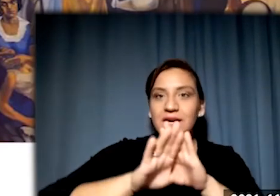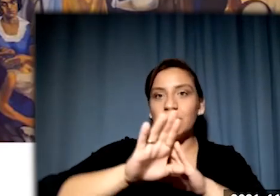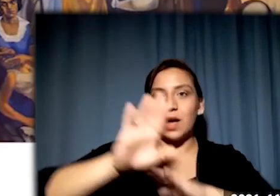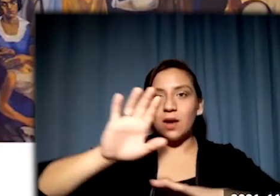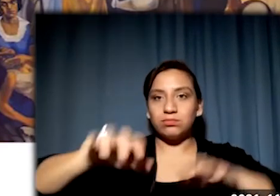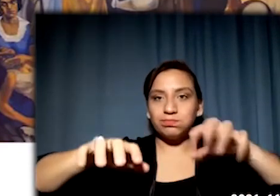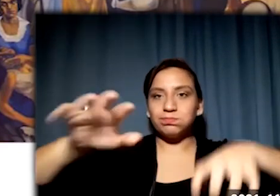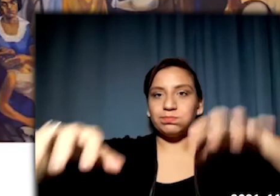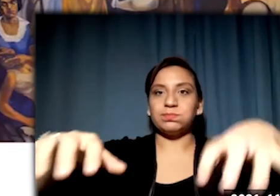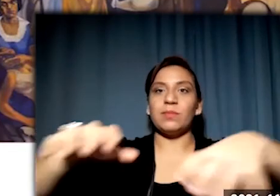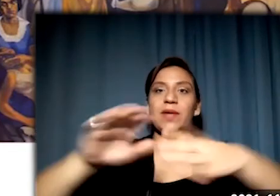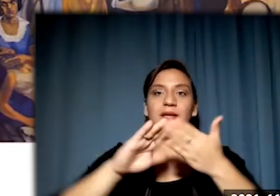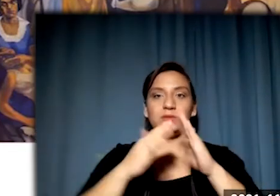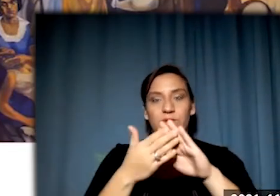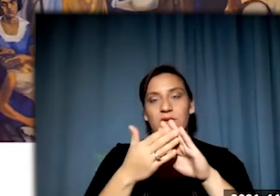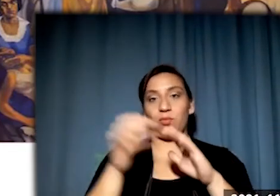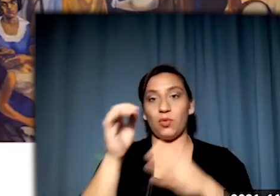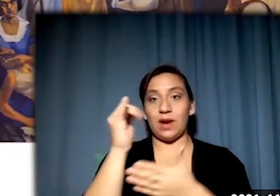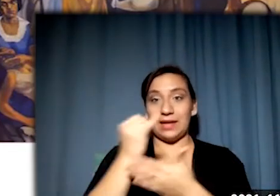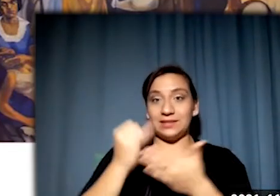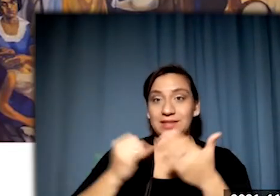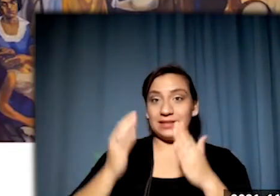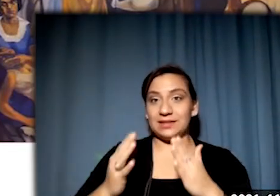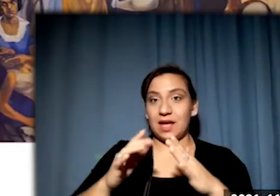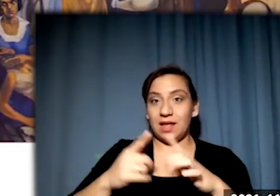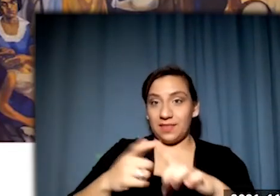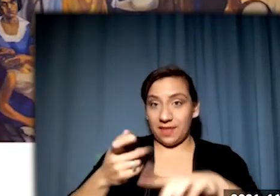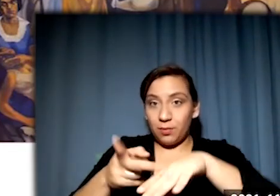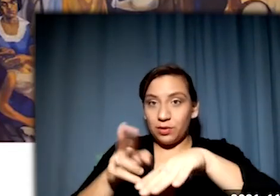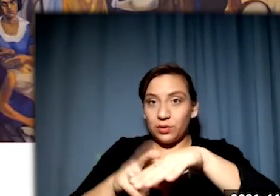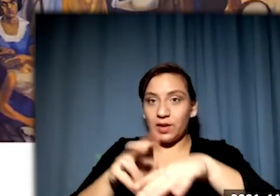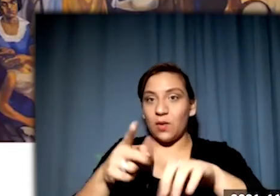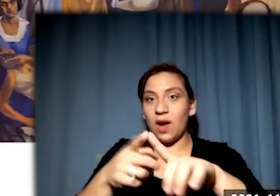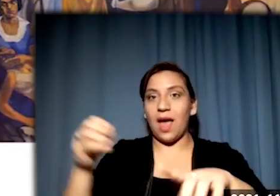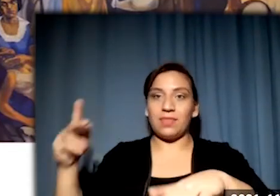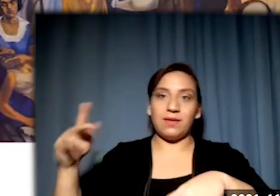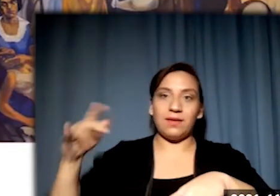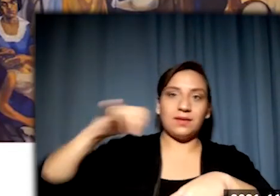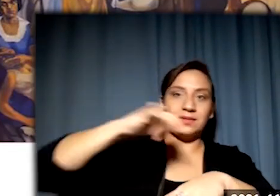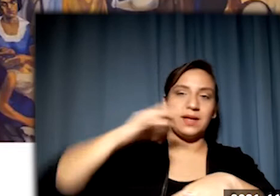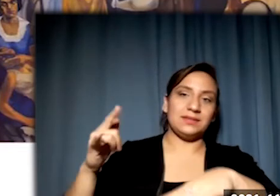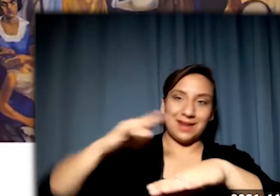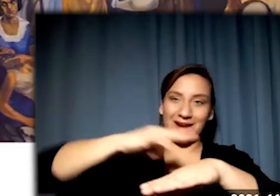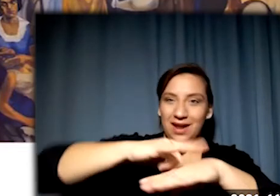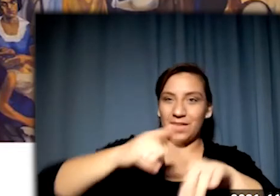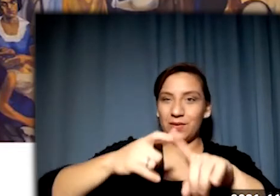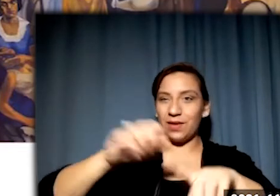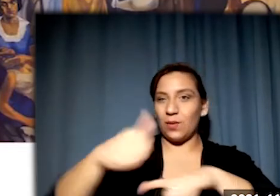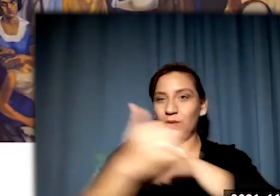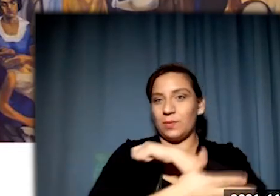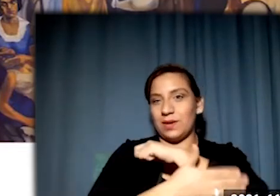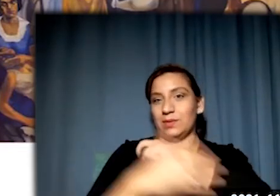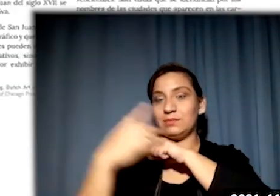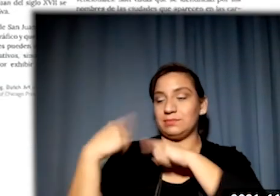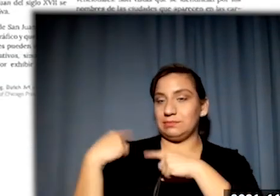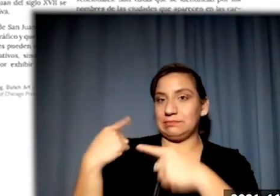500 years that can be revised by the careful selection of works of art included in this